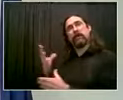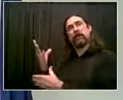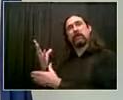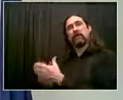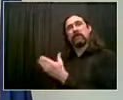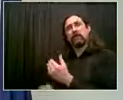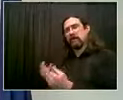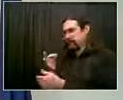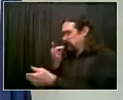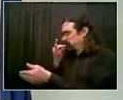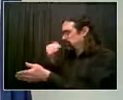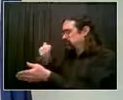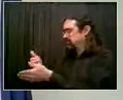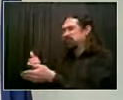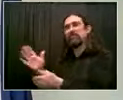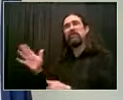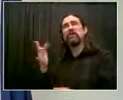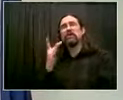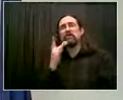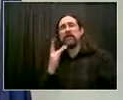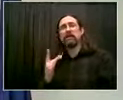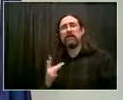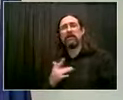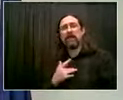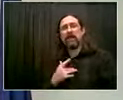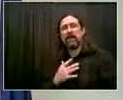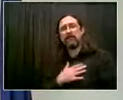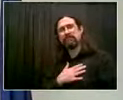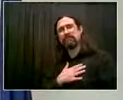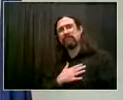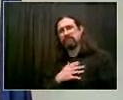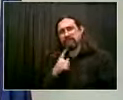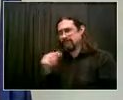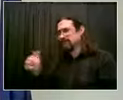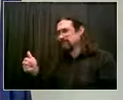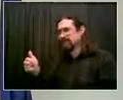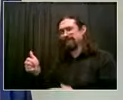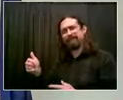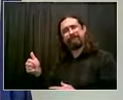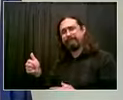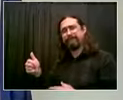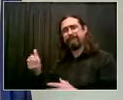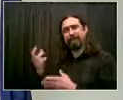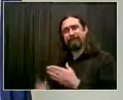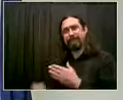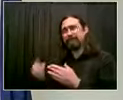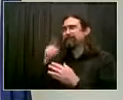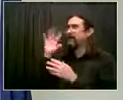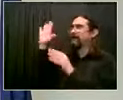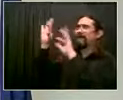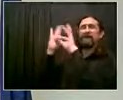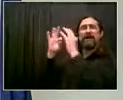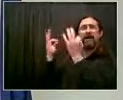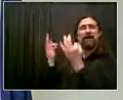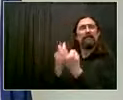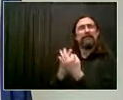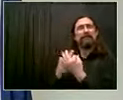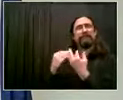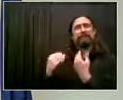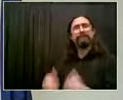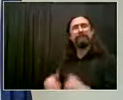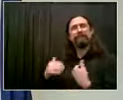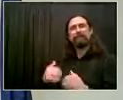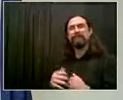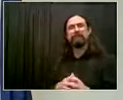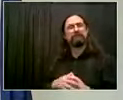death could have been the same day. Absolutely horrible and unacceptable, what we're dealing with, with the gun